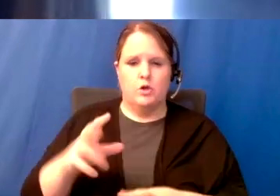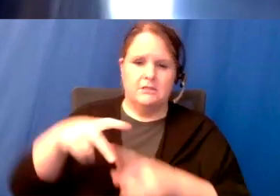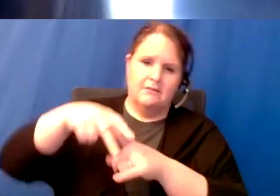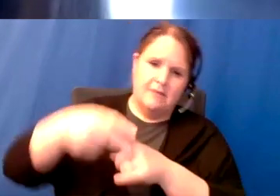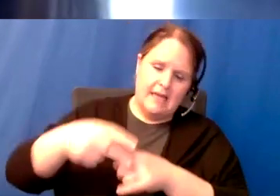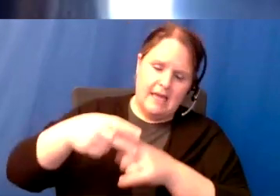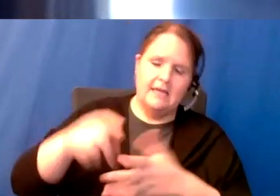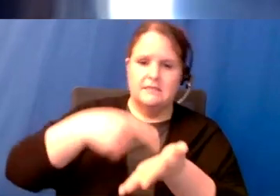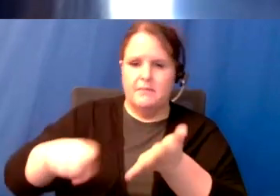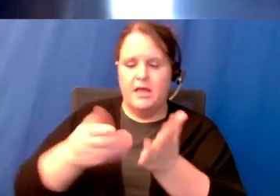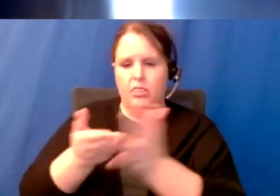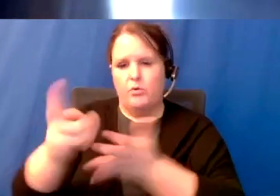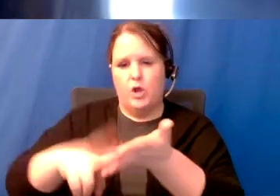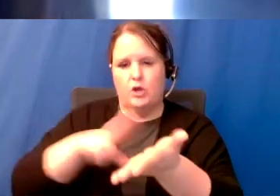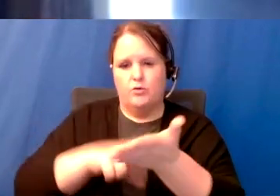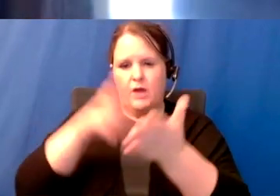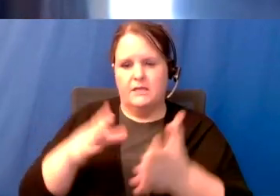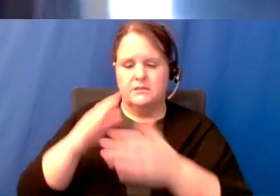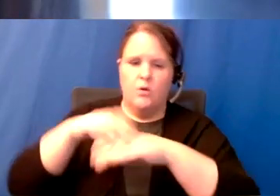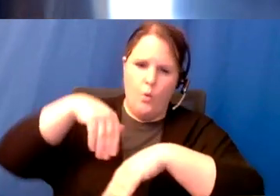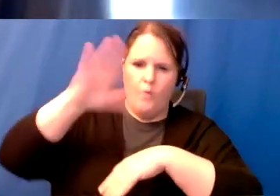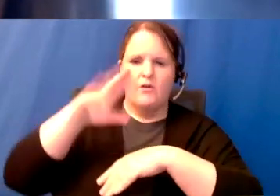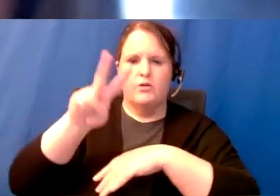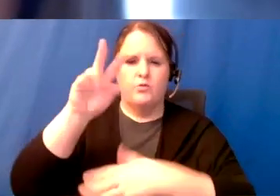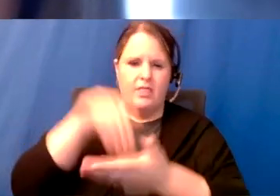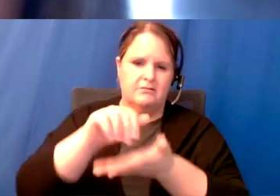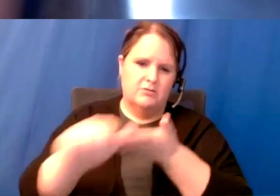are paid through contracts over $2,000.